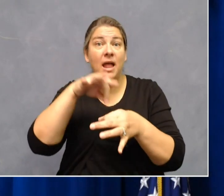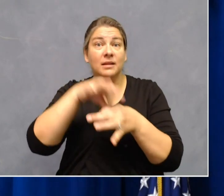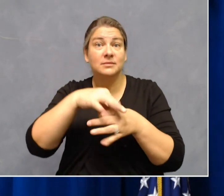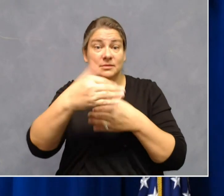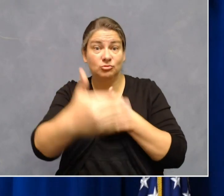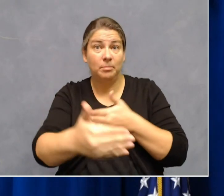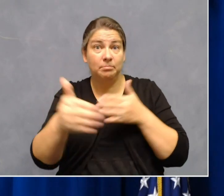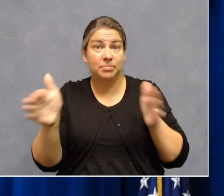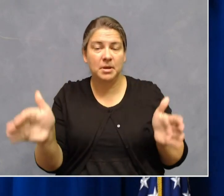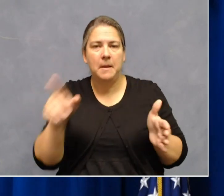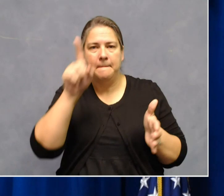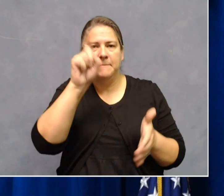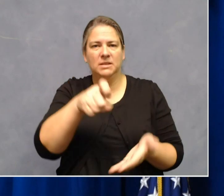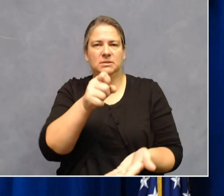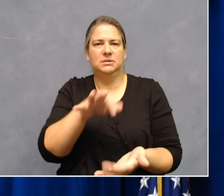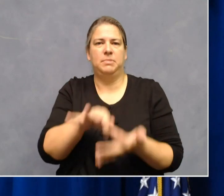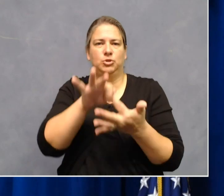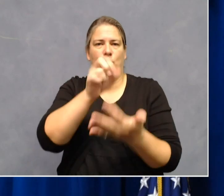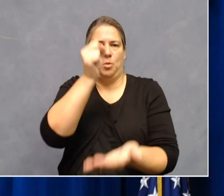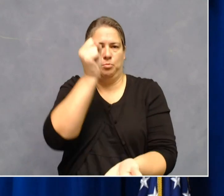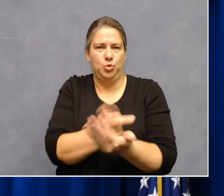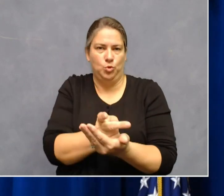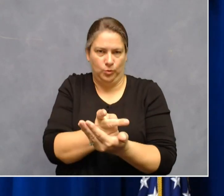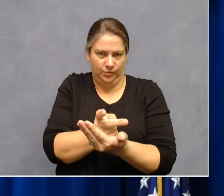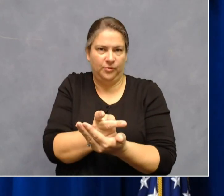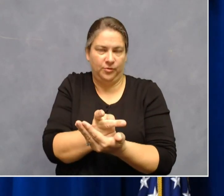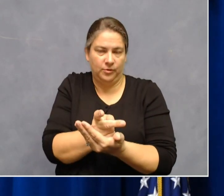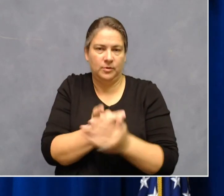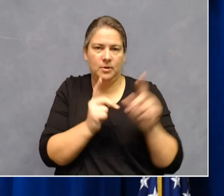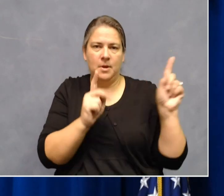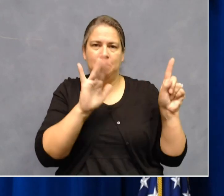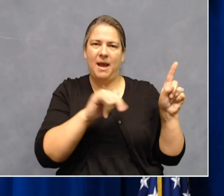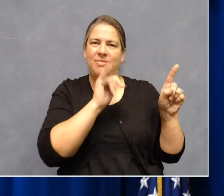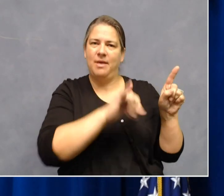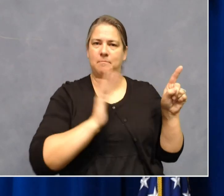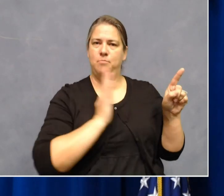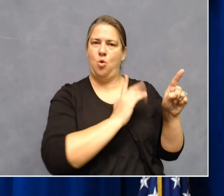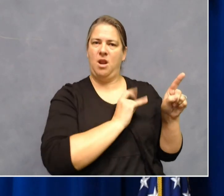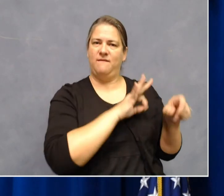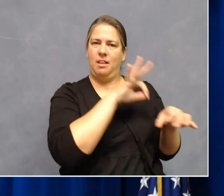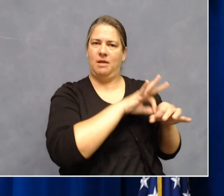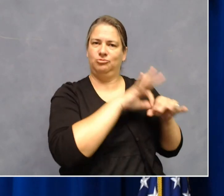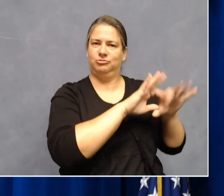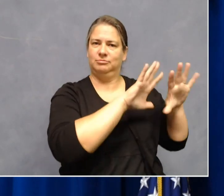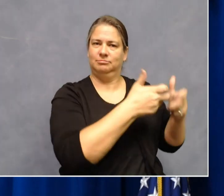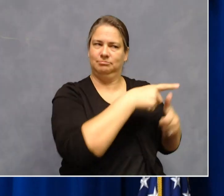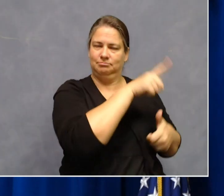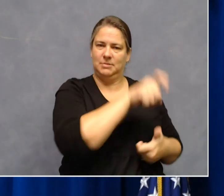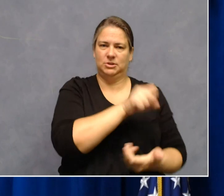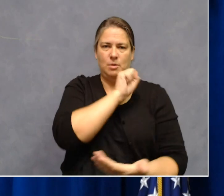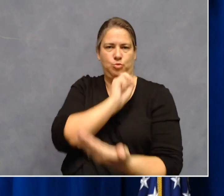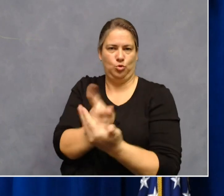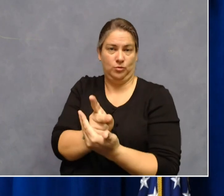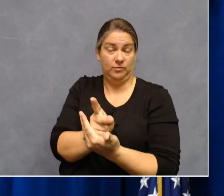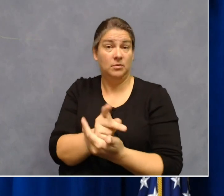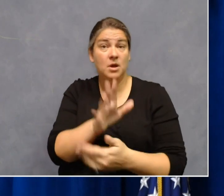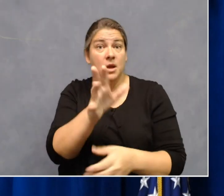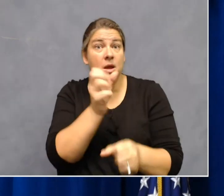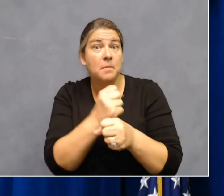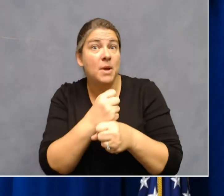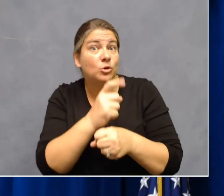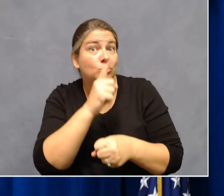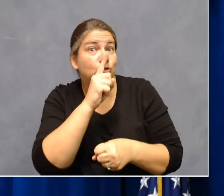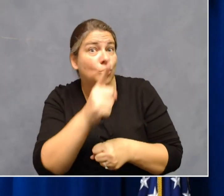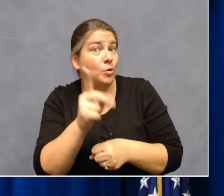of Elections. And to make sure that someone doesn't try to violate that policy, we're going to be putting up a list of all